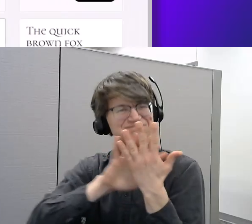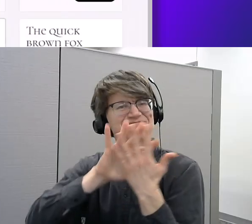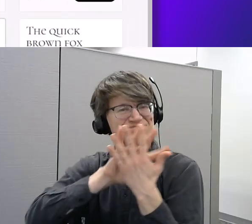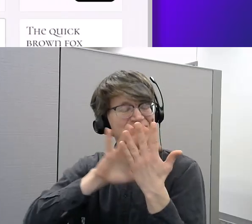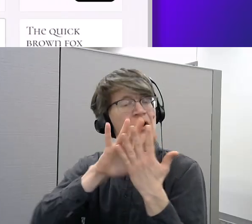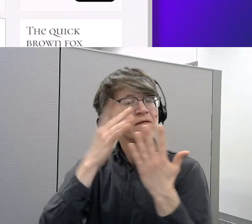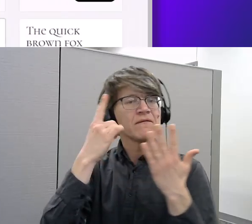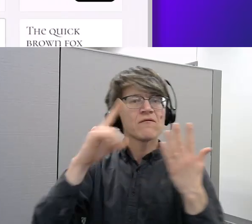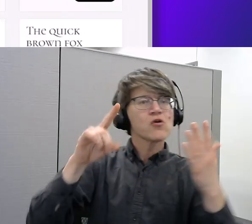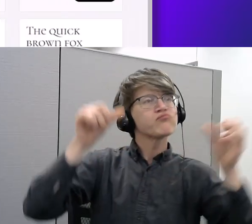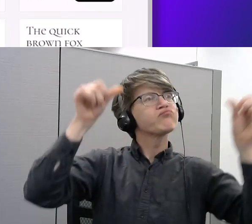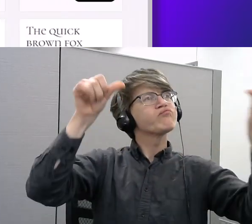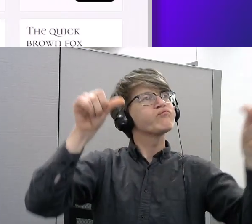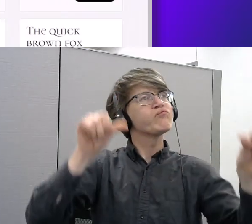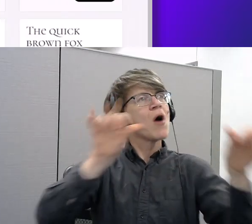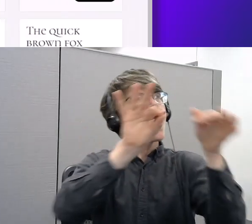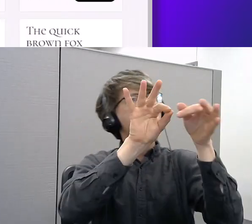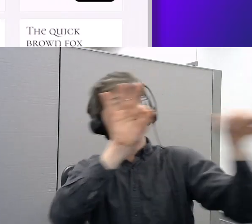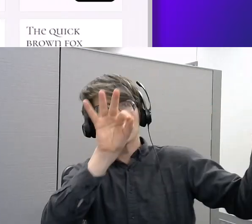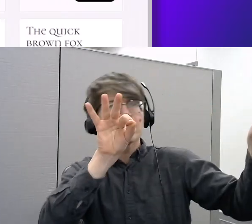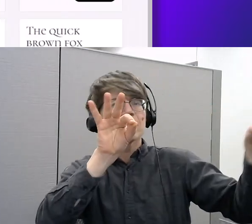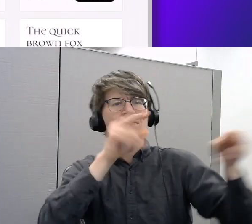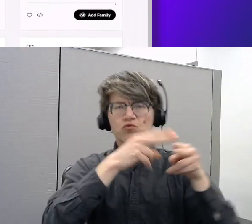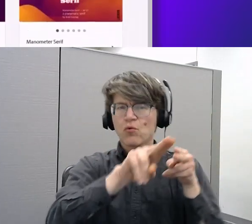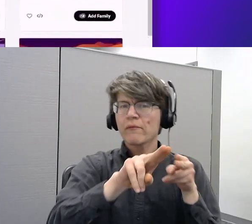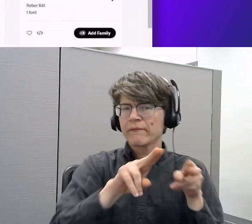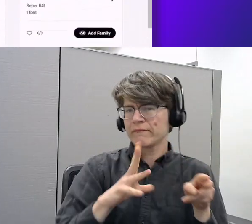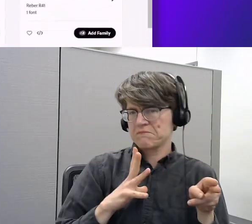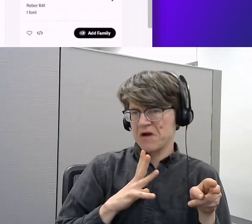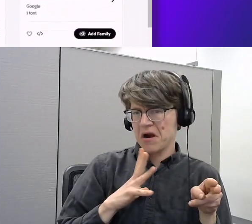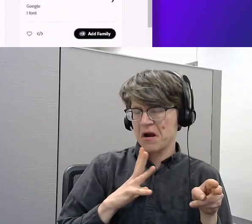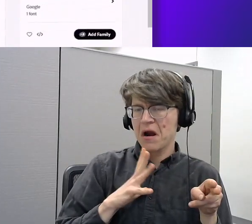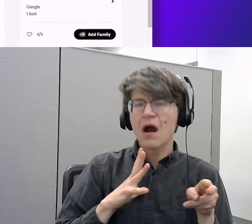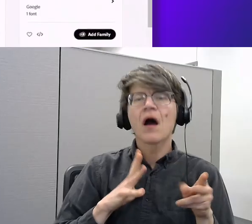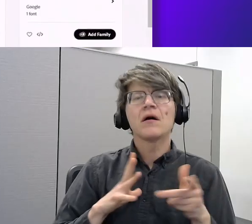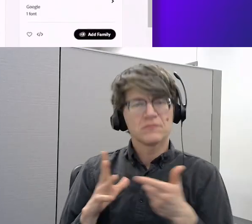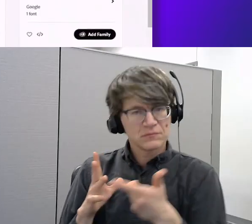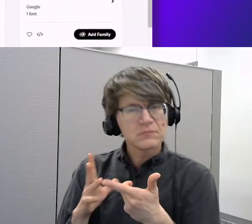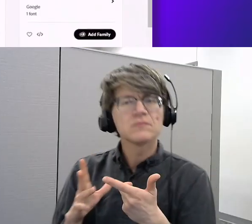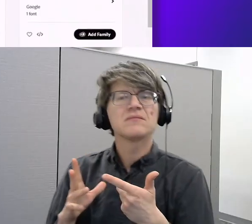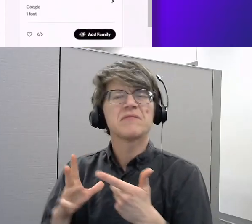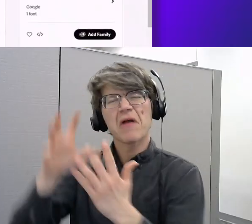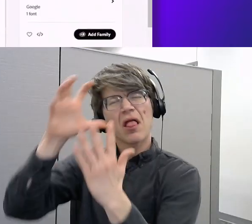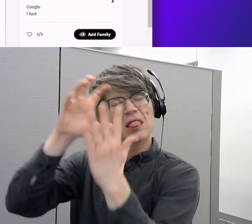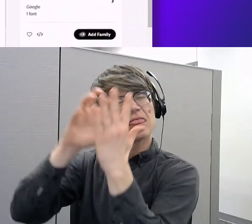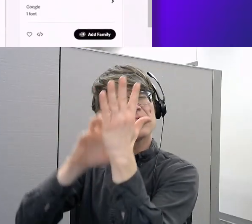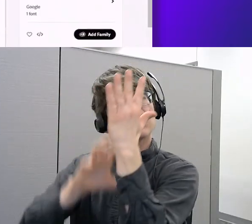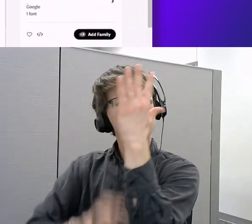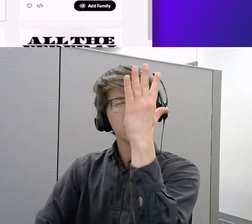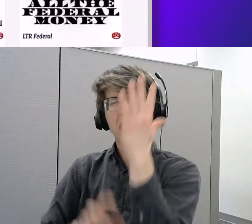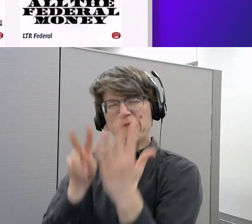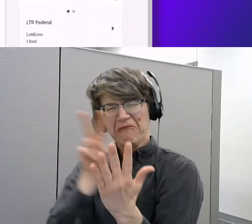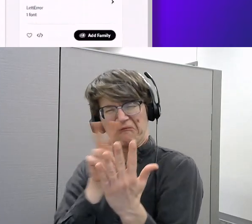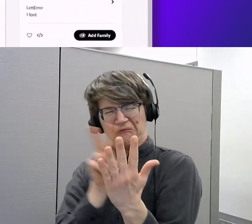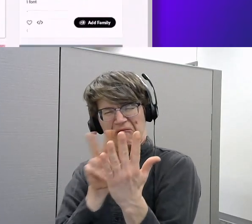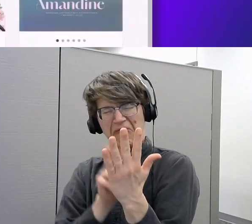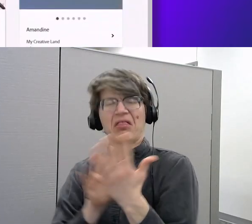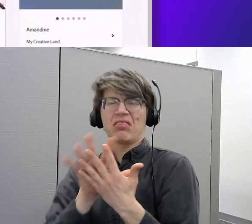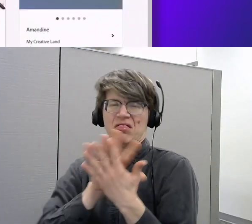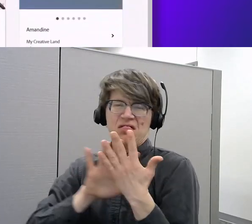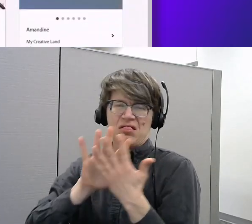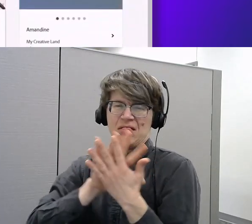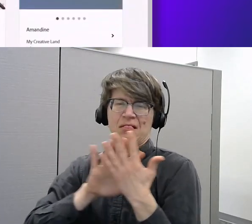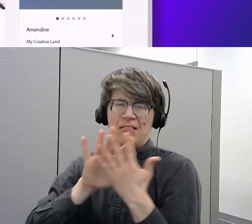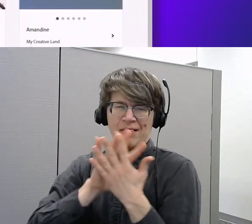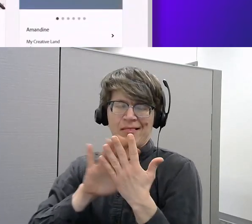hard when you have extreme contrast within it that you're not going to be able to read it as easily as when you don't have it.